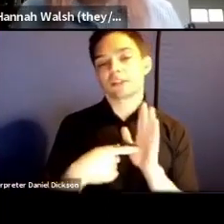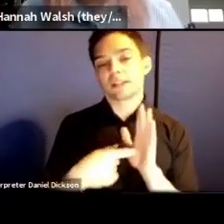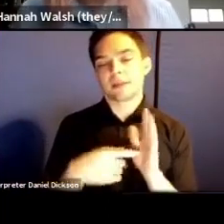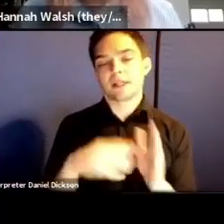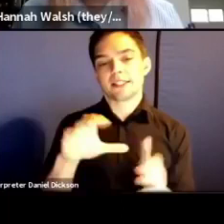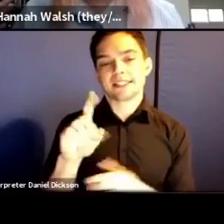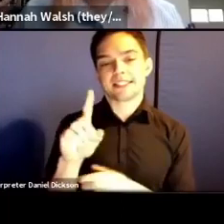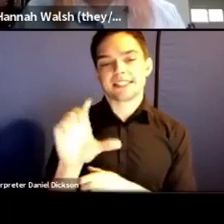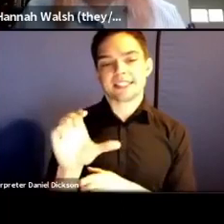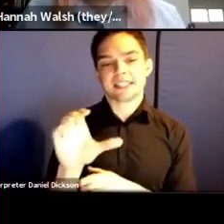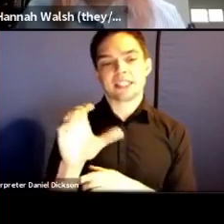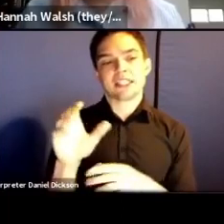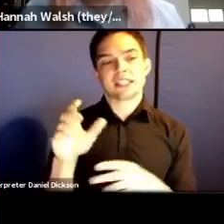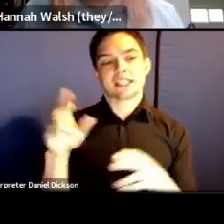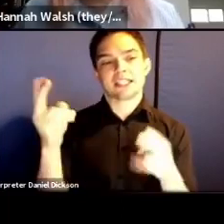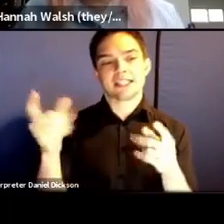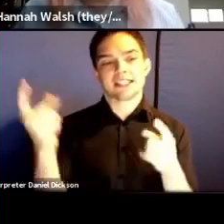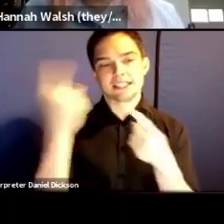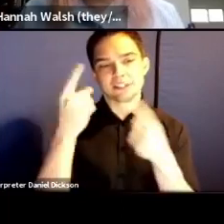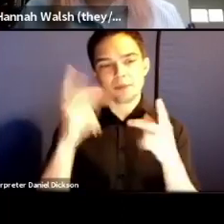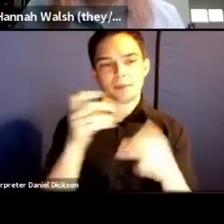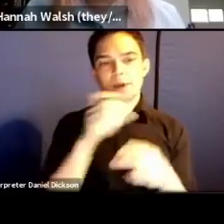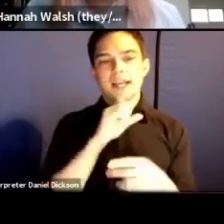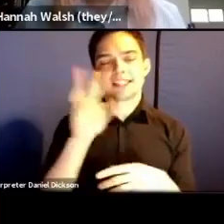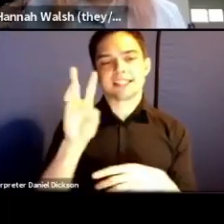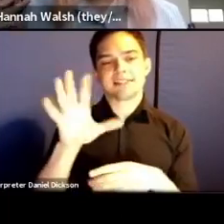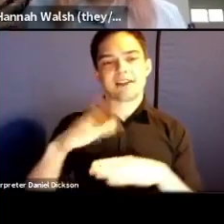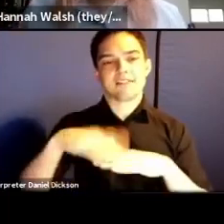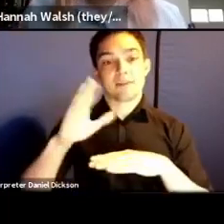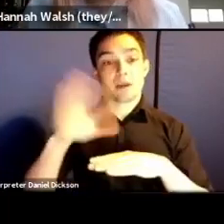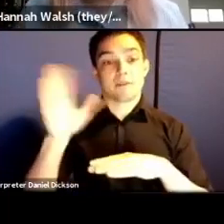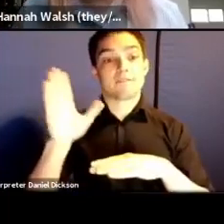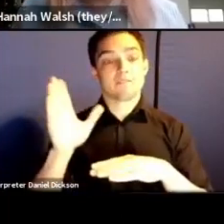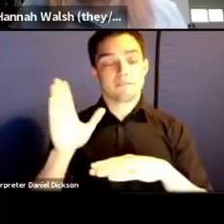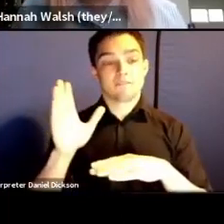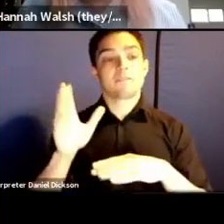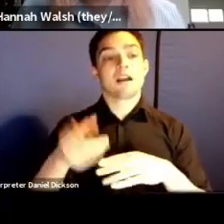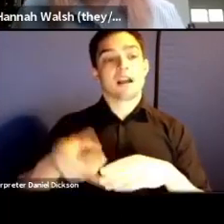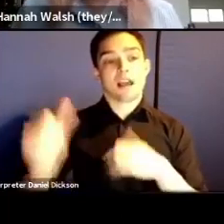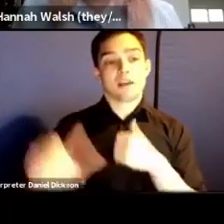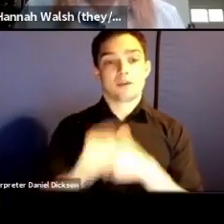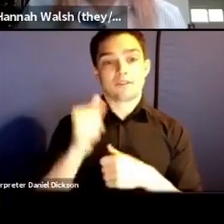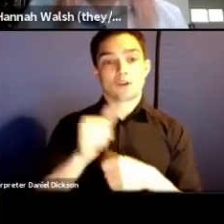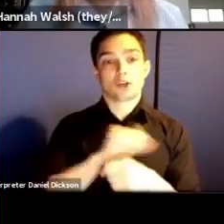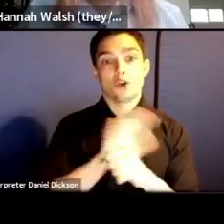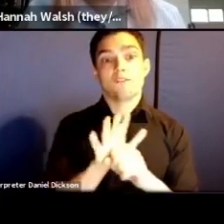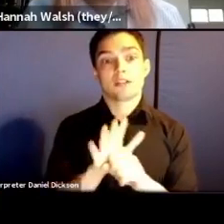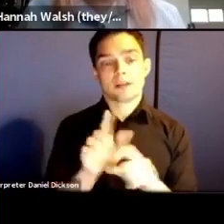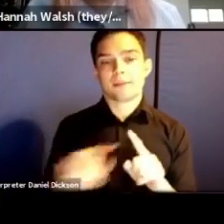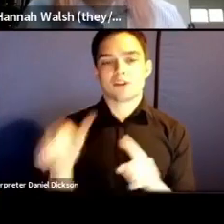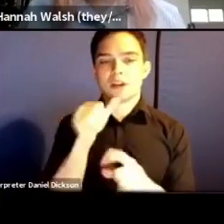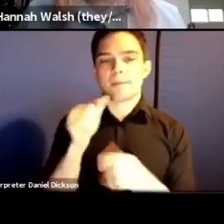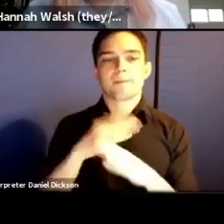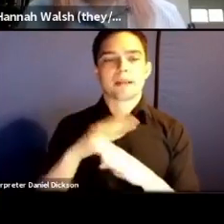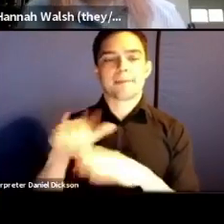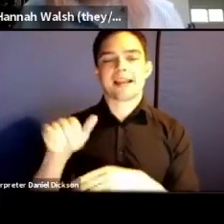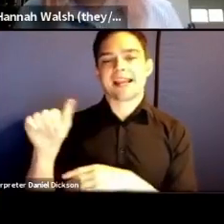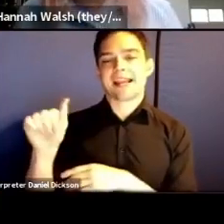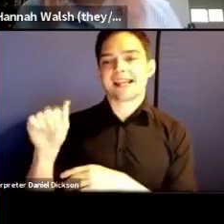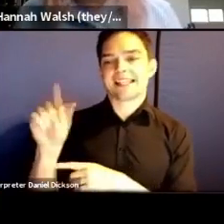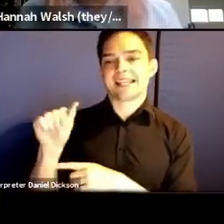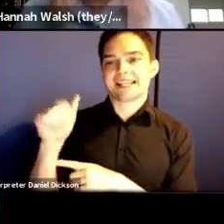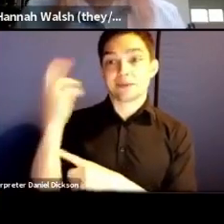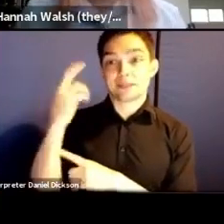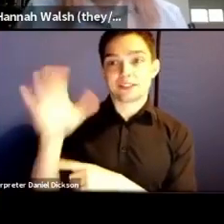CDC considers people 65 years old or older to be high risk for COVID, but they are not protected by the ADA simply because of